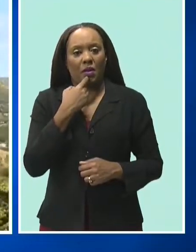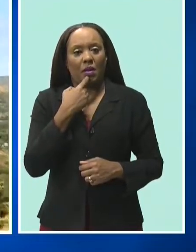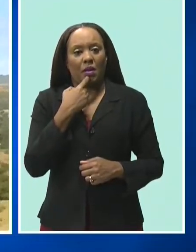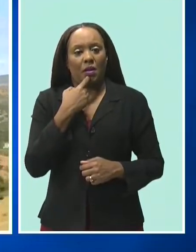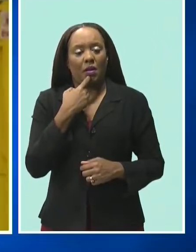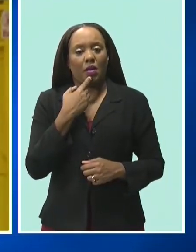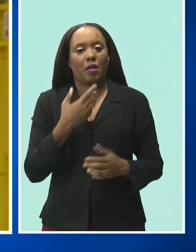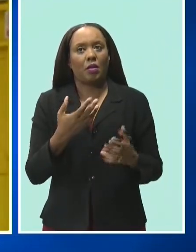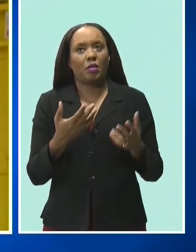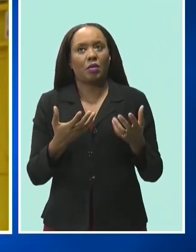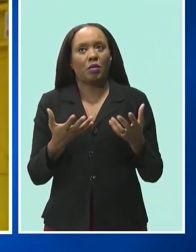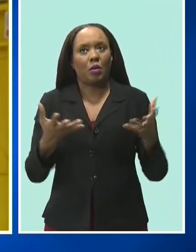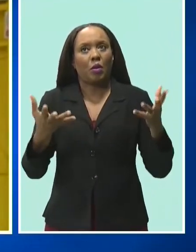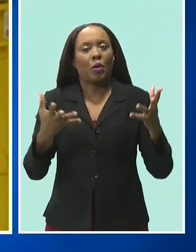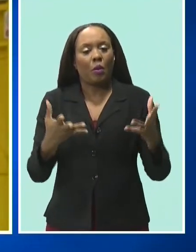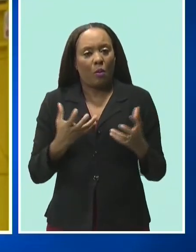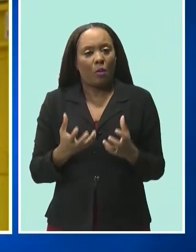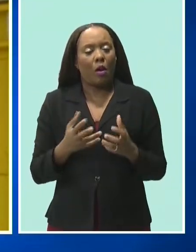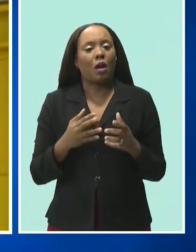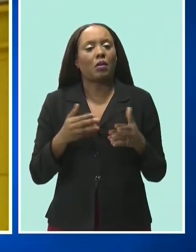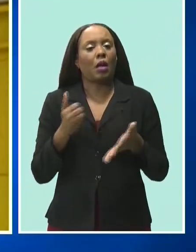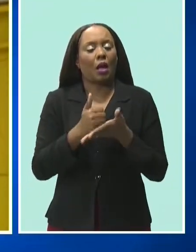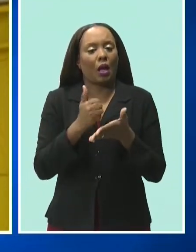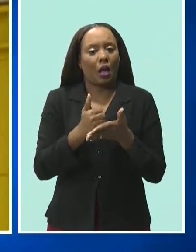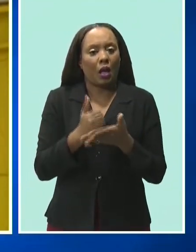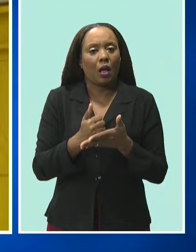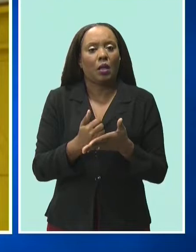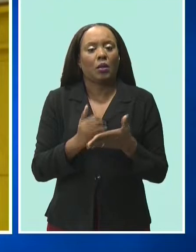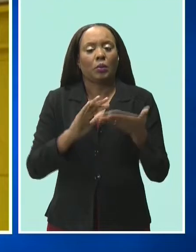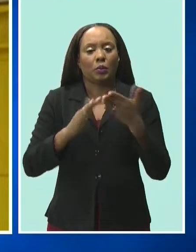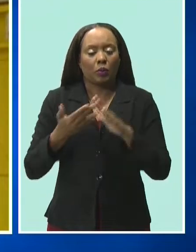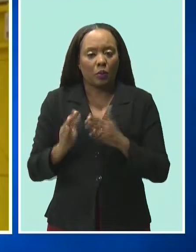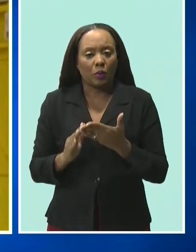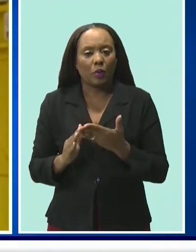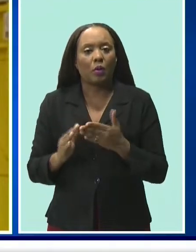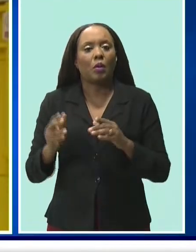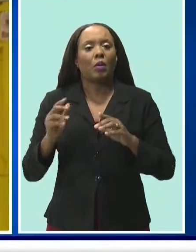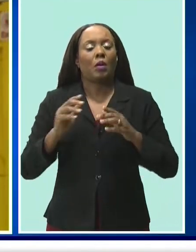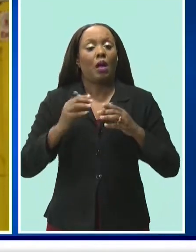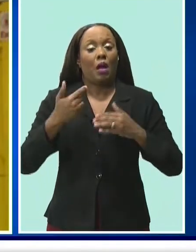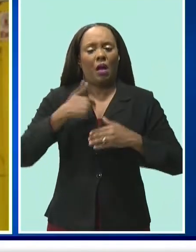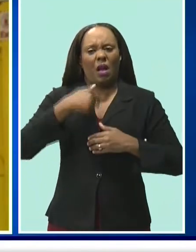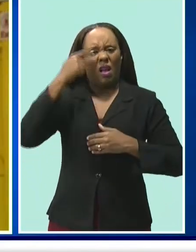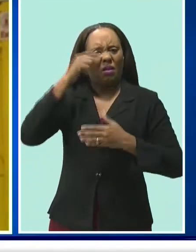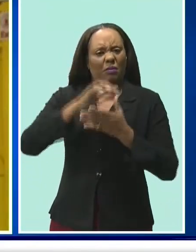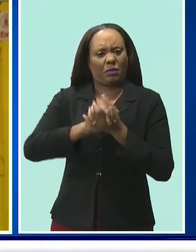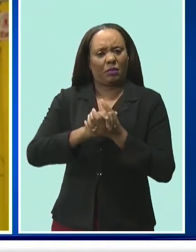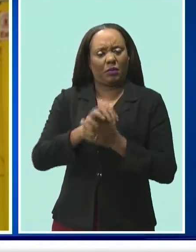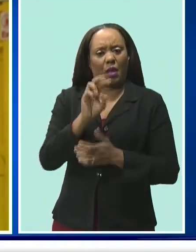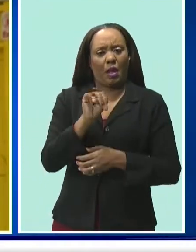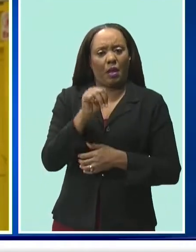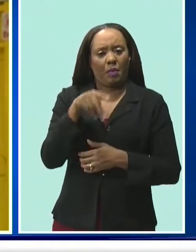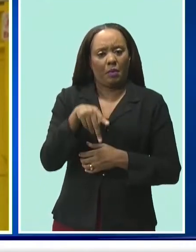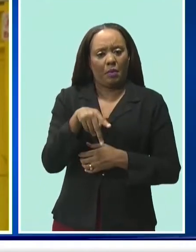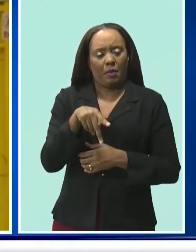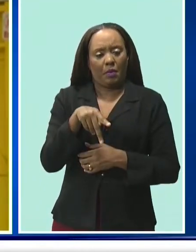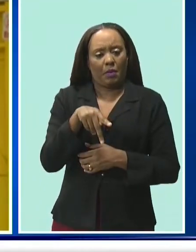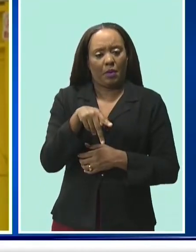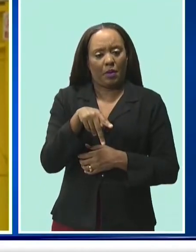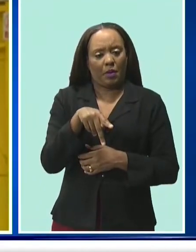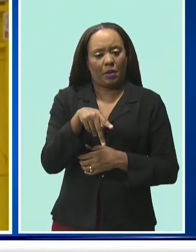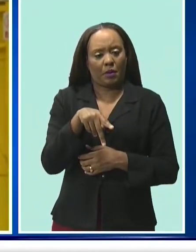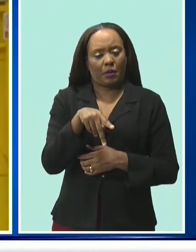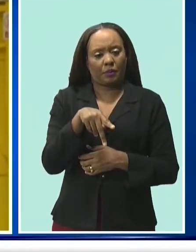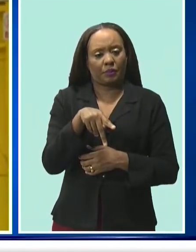of Parliament. I believe that the MP for the constituency should be separate from